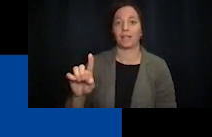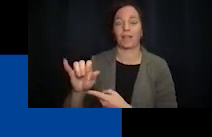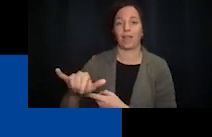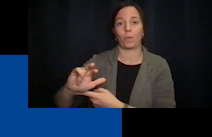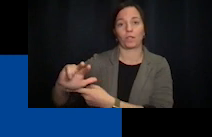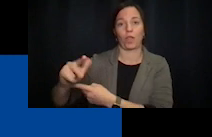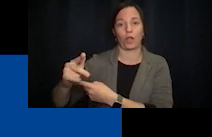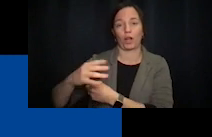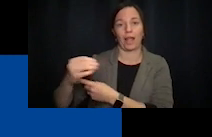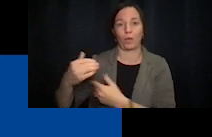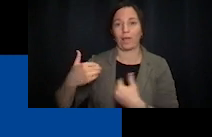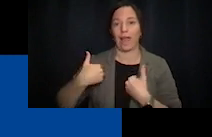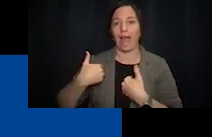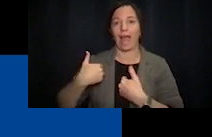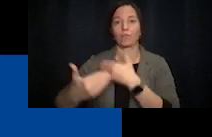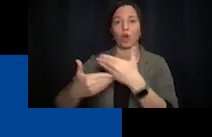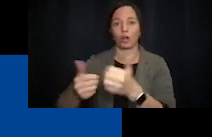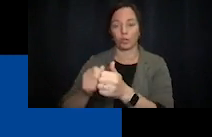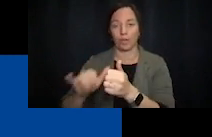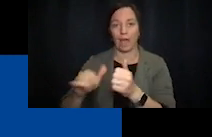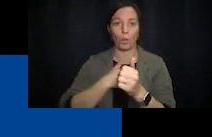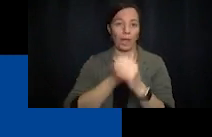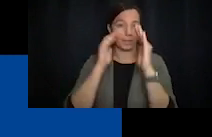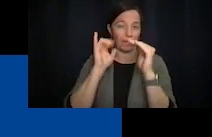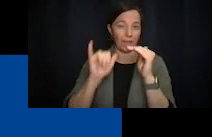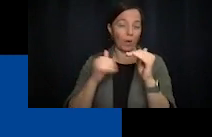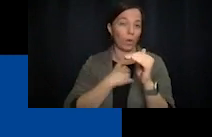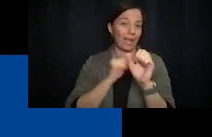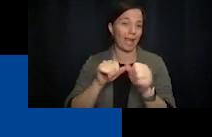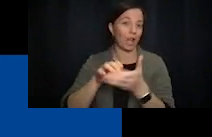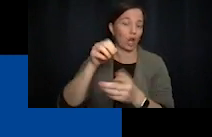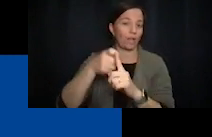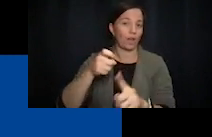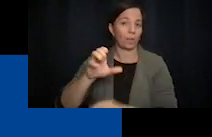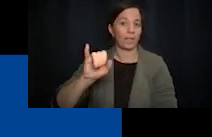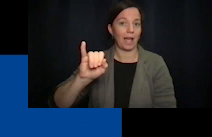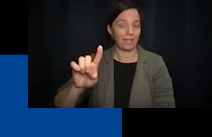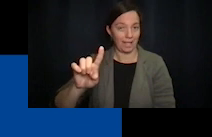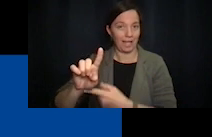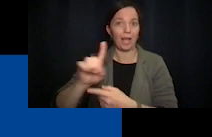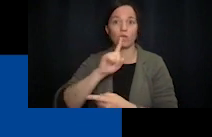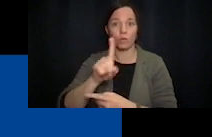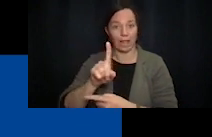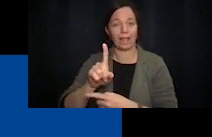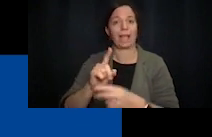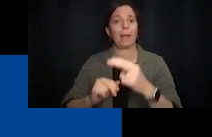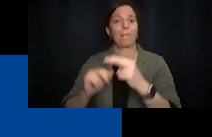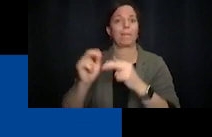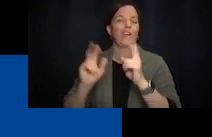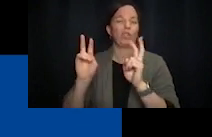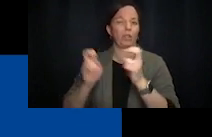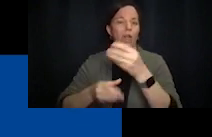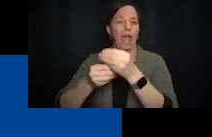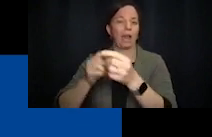third, and we've made some progress on that. And we're expecting that we can learn from CID and build on it in order to have something that meets the